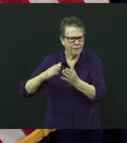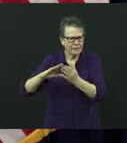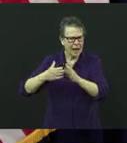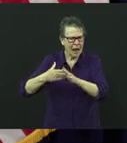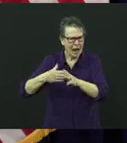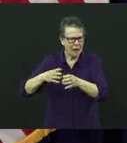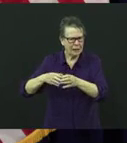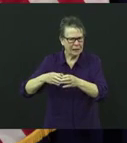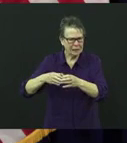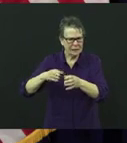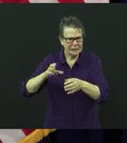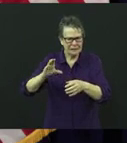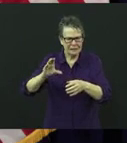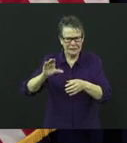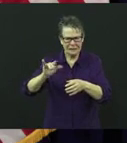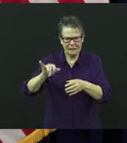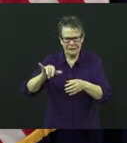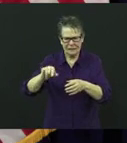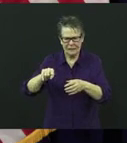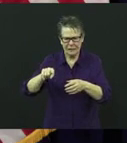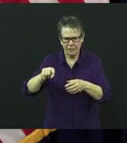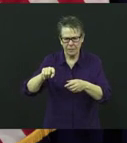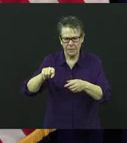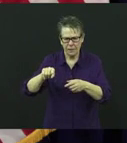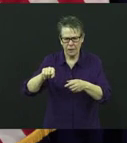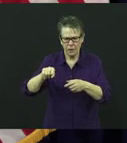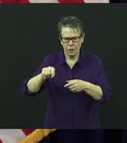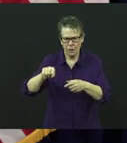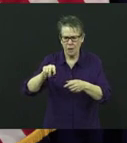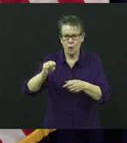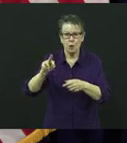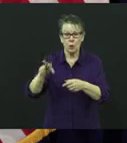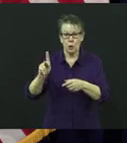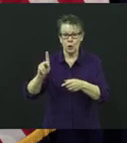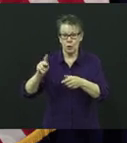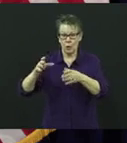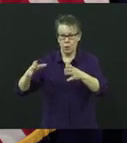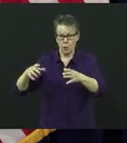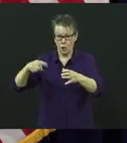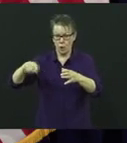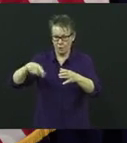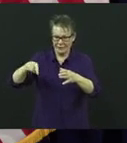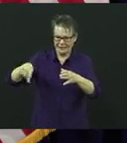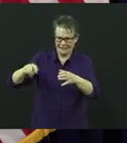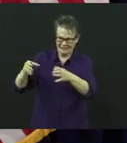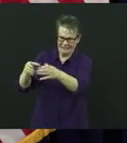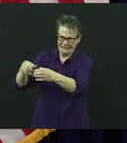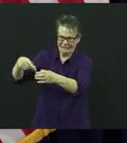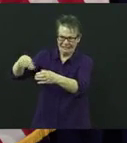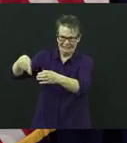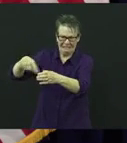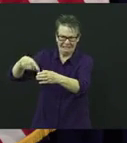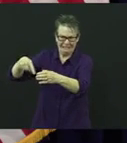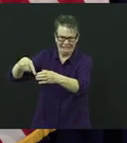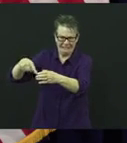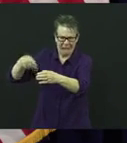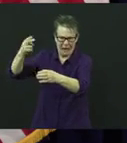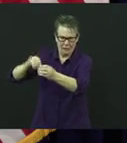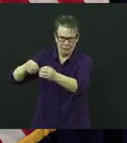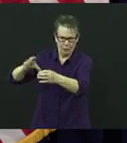answered this before already as it relates to Newark. As it relates to executive orders, there's one